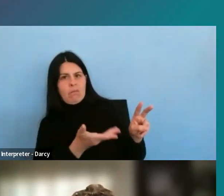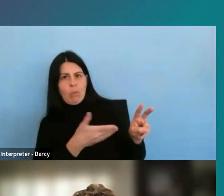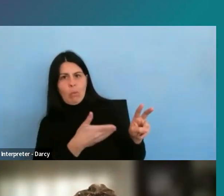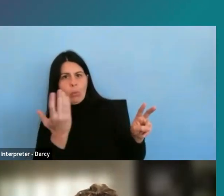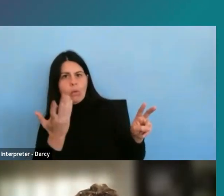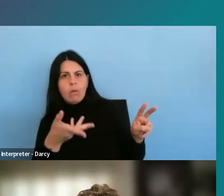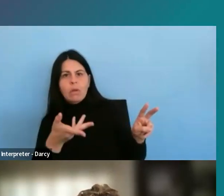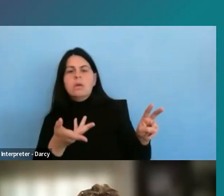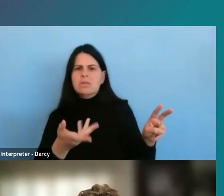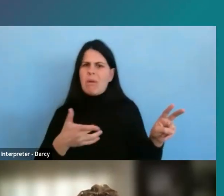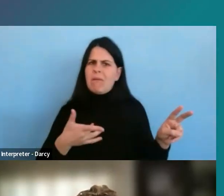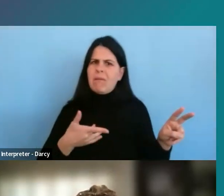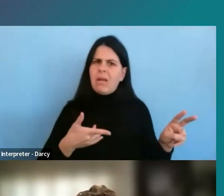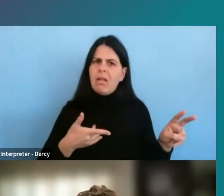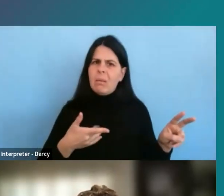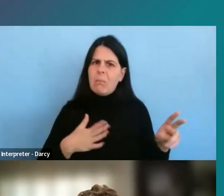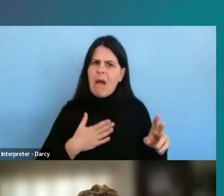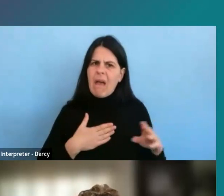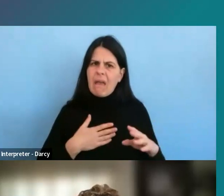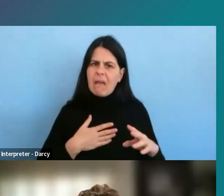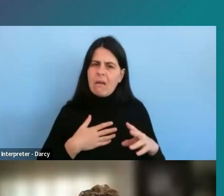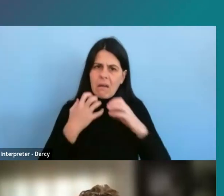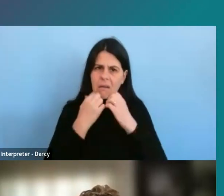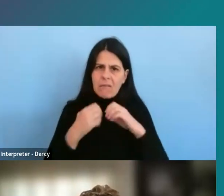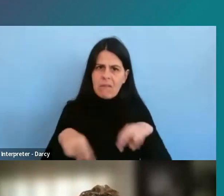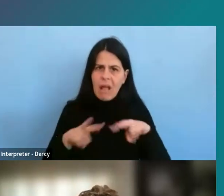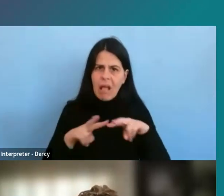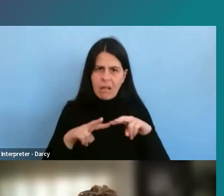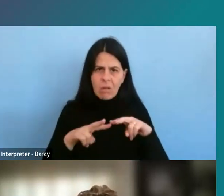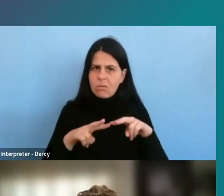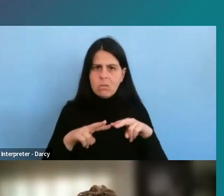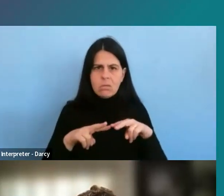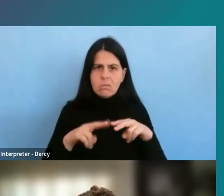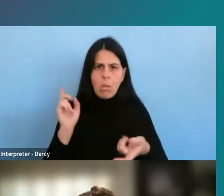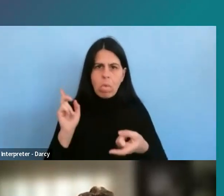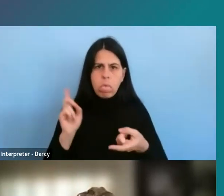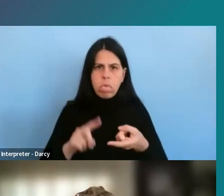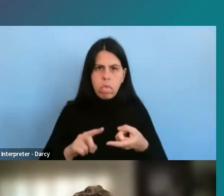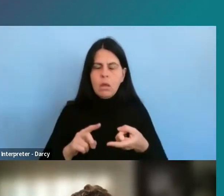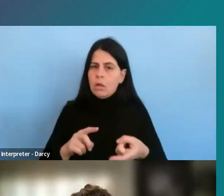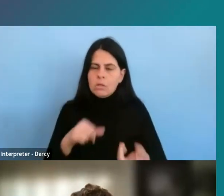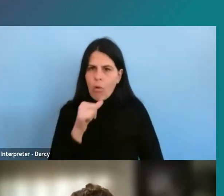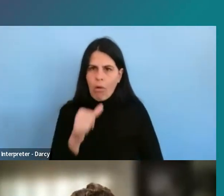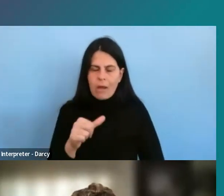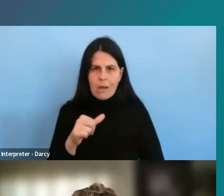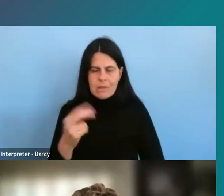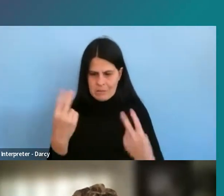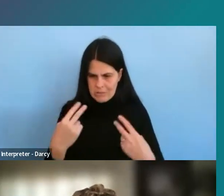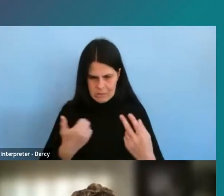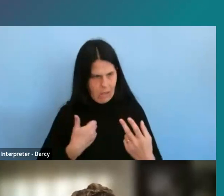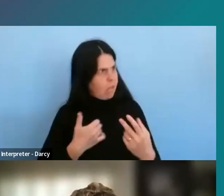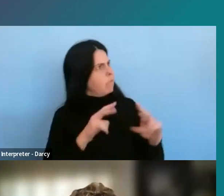diminished value. Because when I didn't see myself, I didn't see myself as worthy, as one